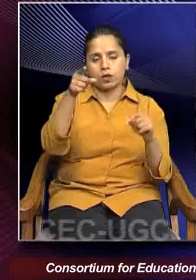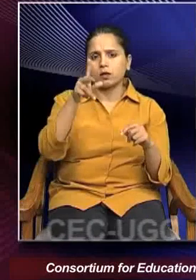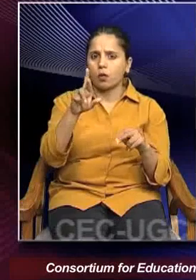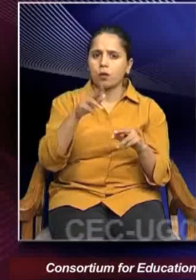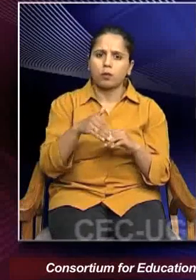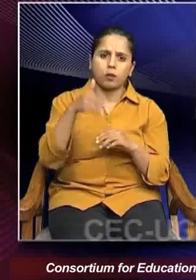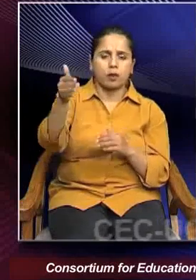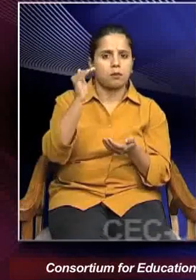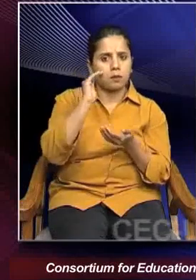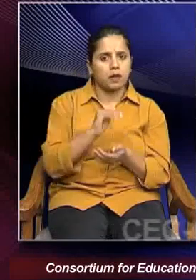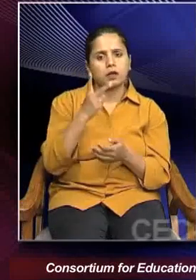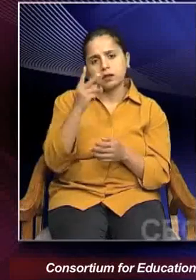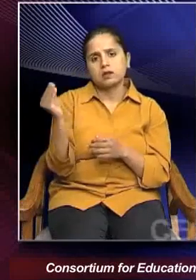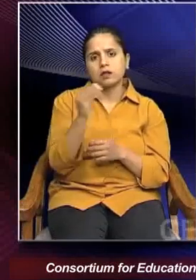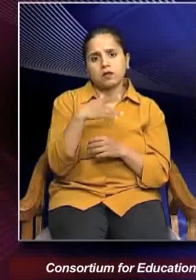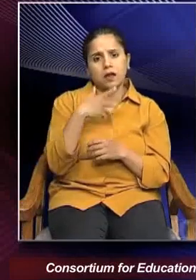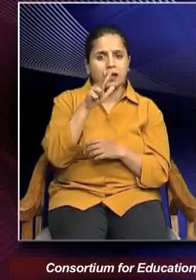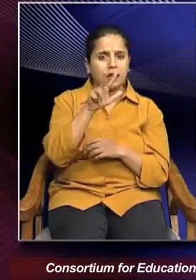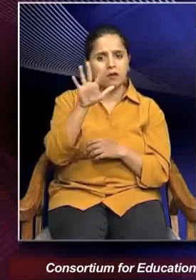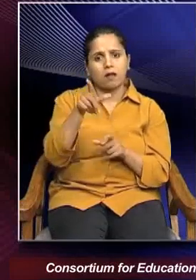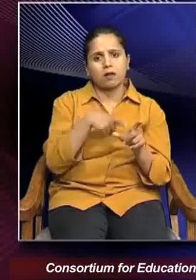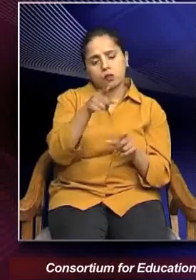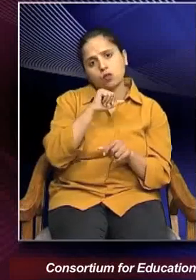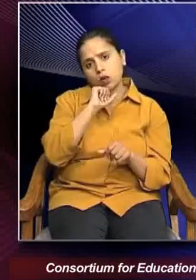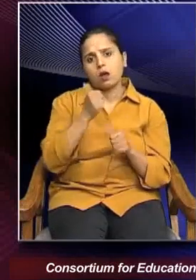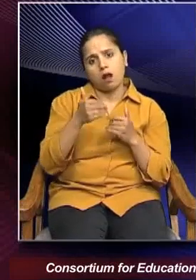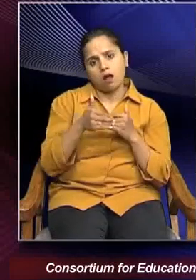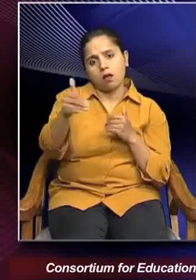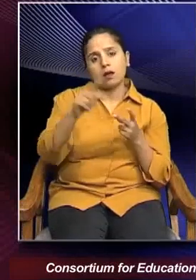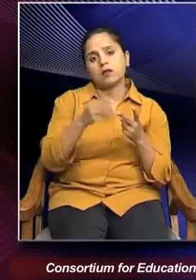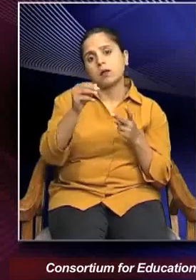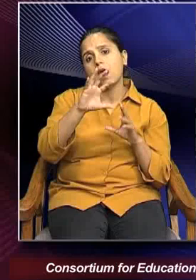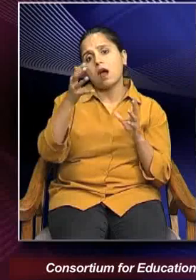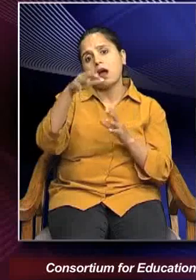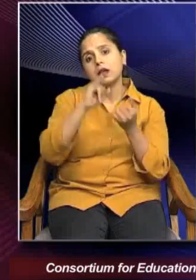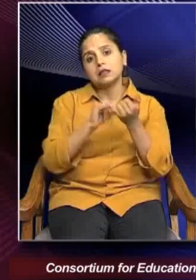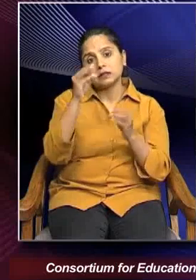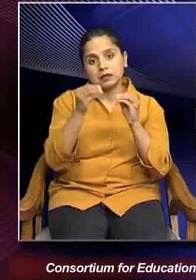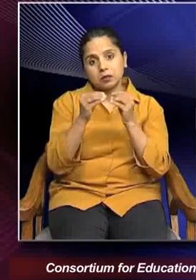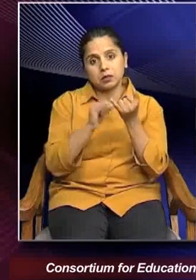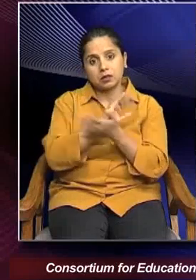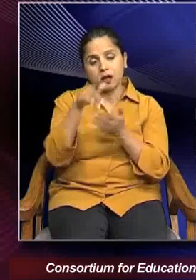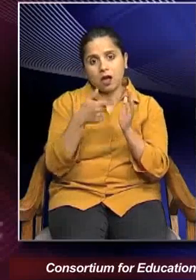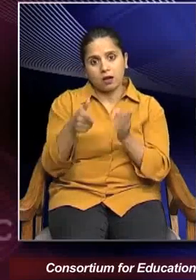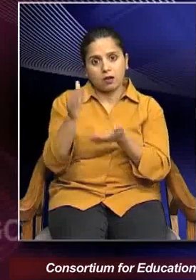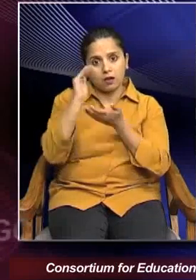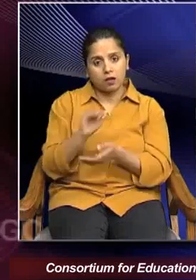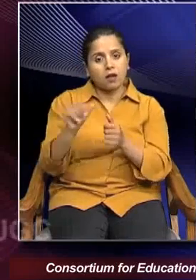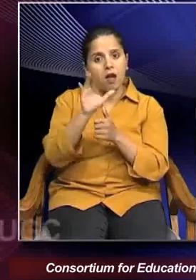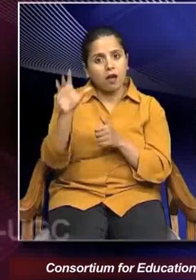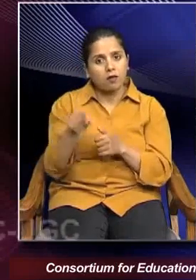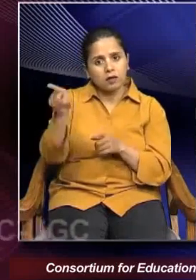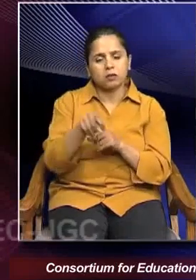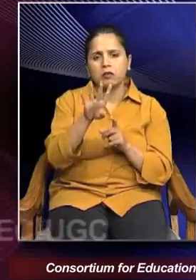expectancy at birth of roughly about 85 years. And if you are born in some of the countries from sub-Saharan Africa, today you have a life expectancy